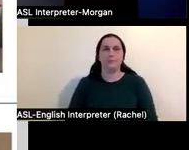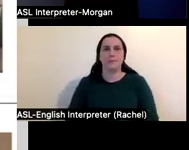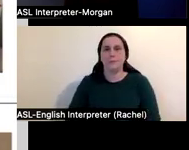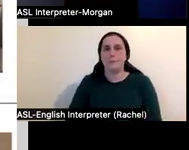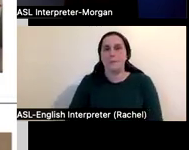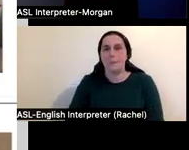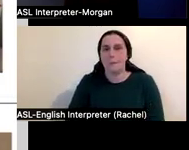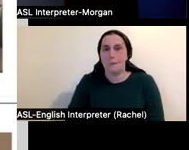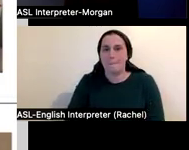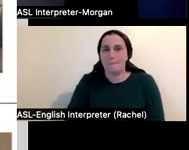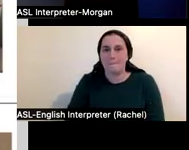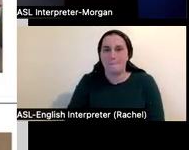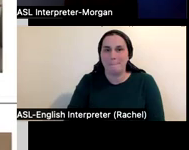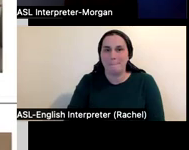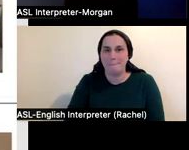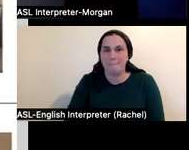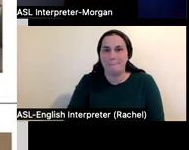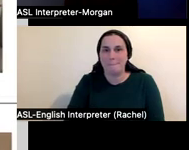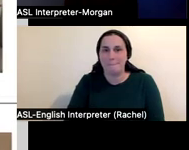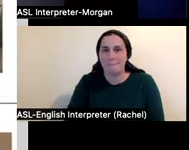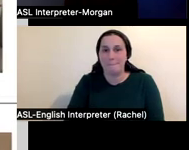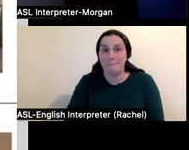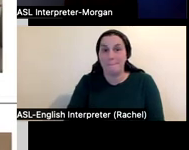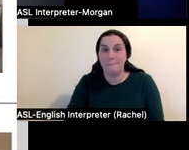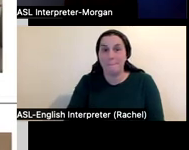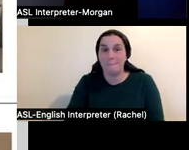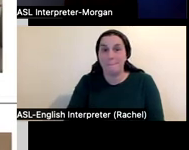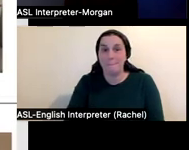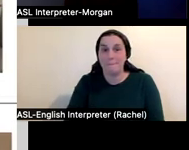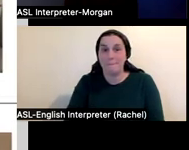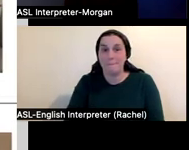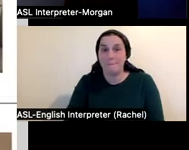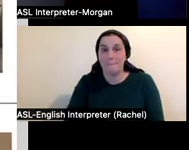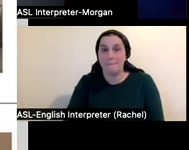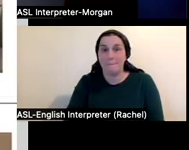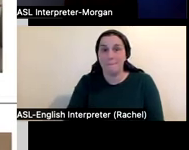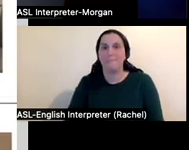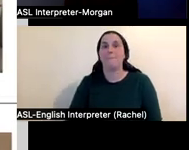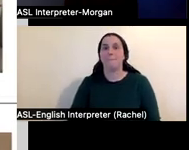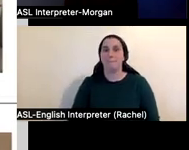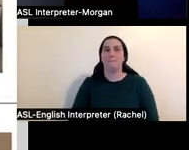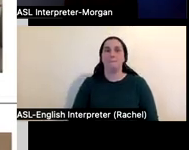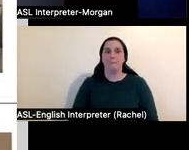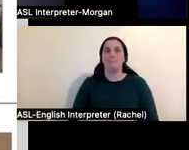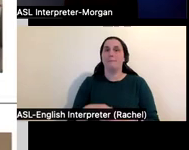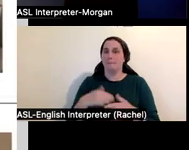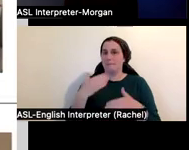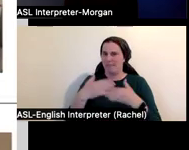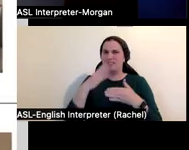next up, we're gonna go over some vocabulary, and again, like there's like specific requests. You saw maybe what's in